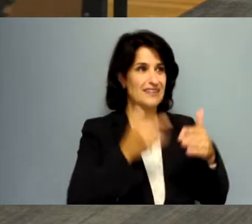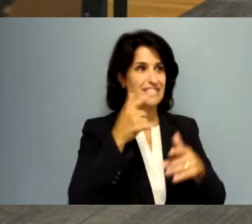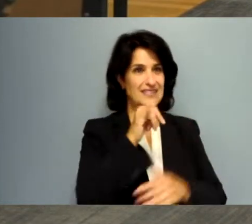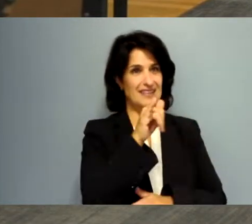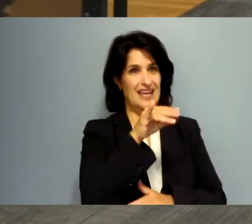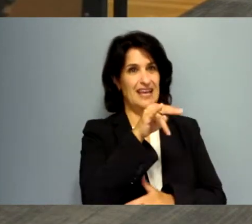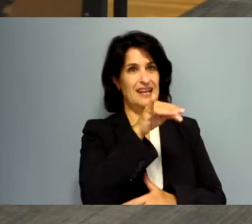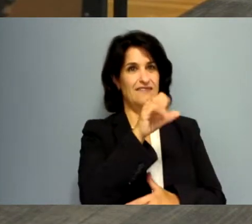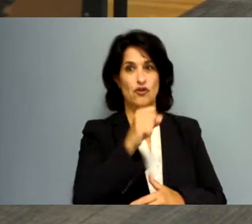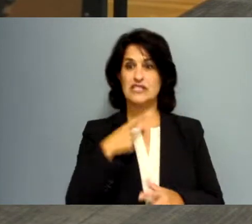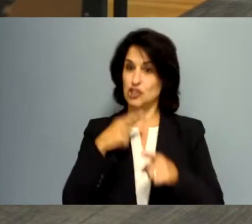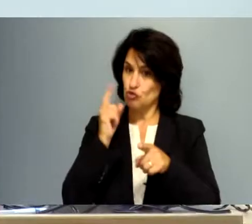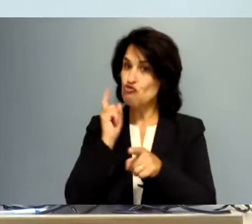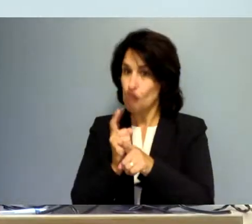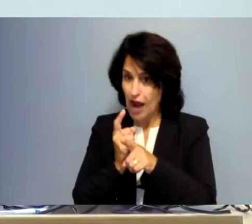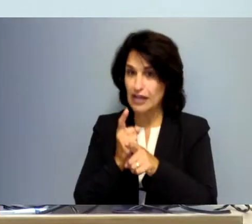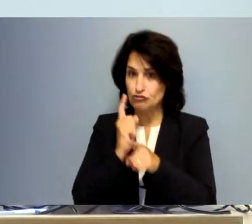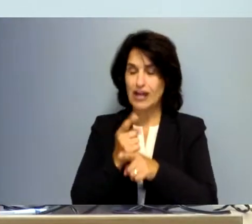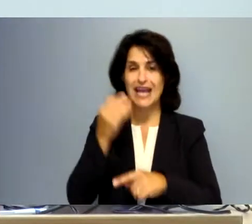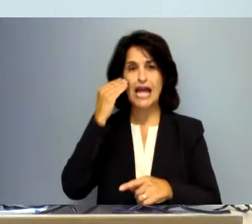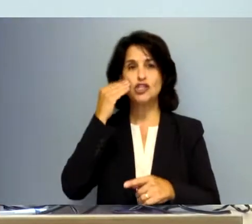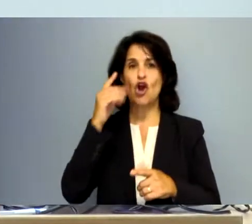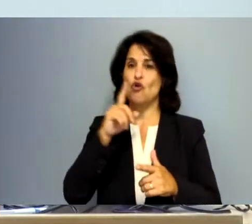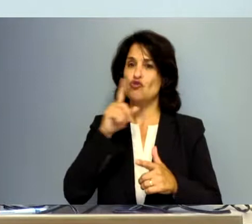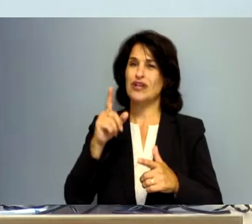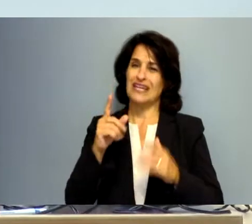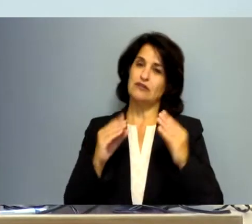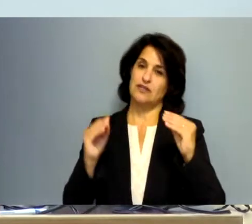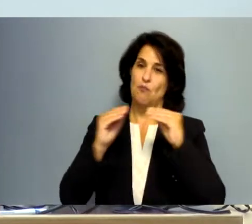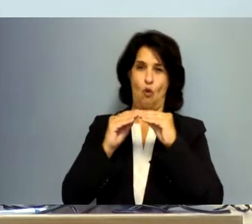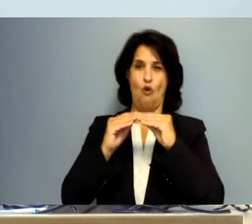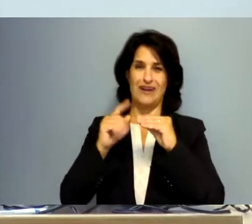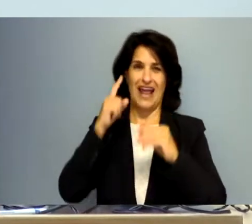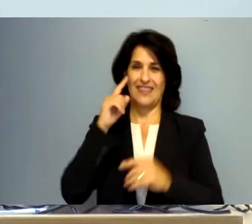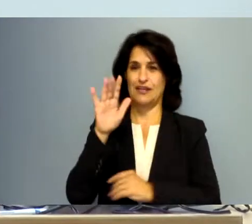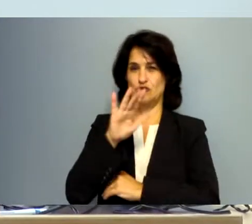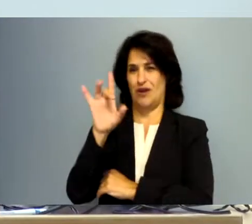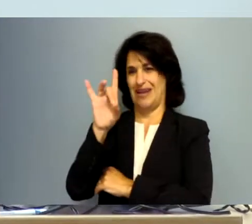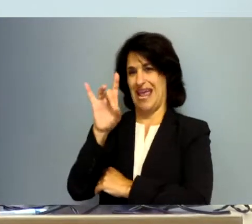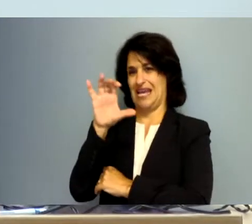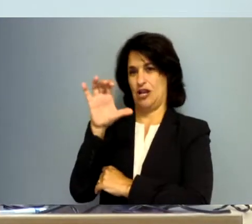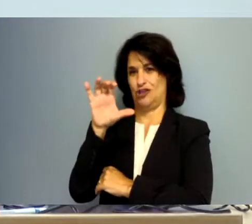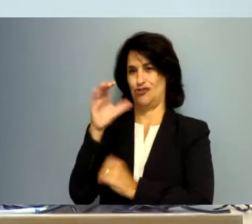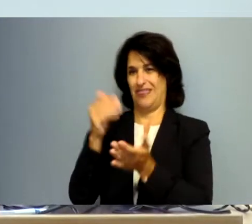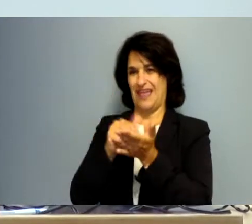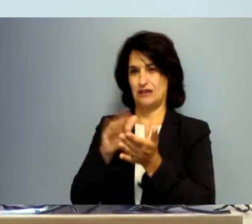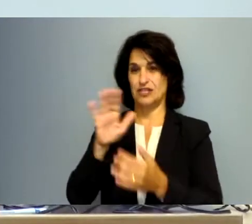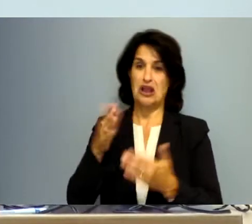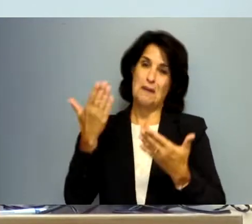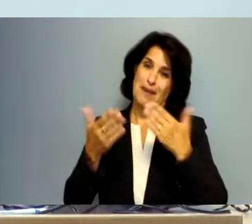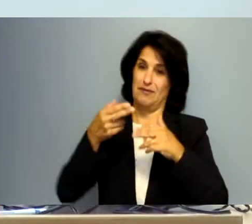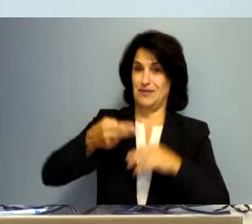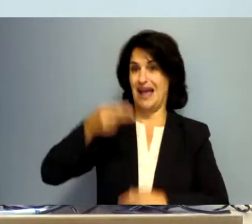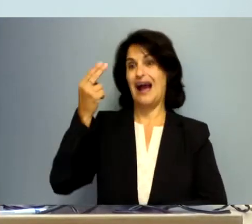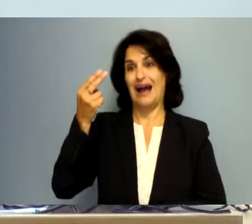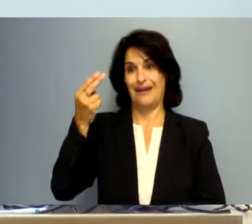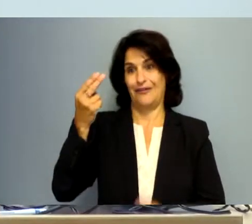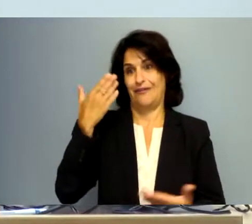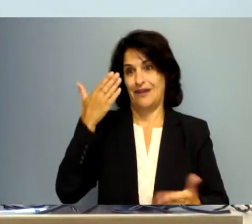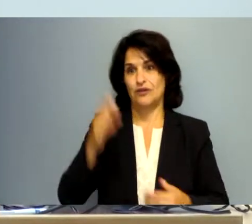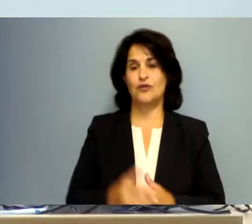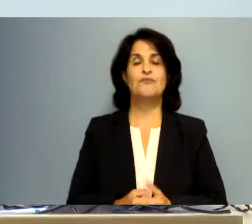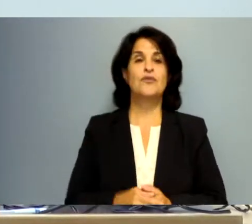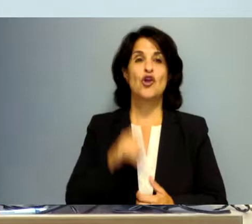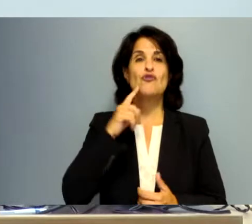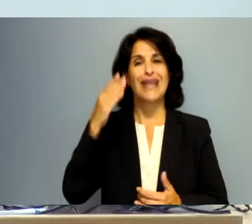invoices. Right, and I do know it was significantly more. I think it was around 800,000 or some, maybe it was even a little higher. And I know that